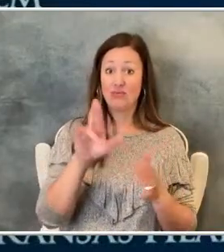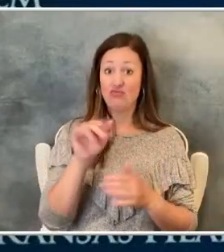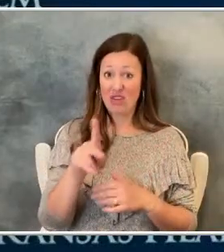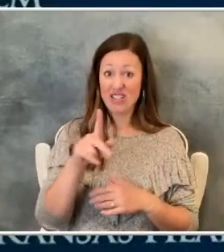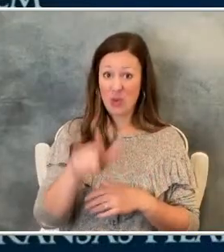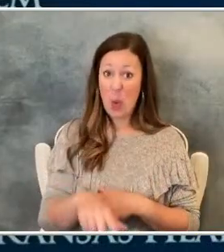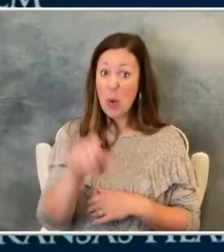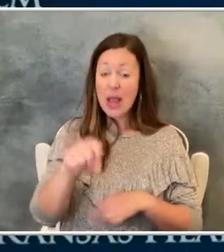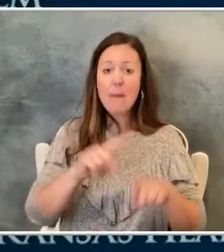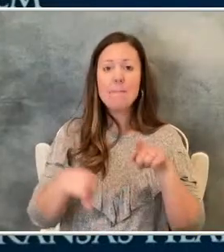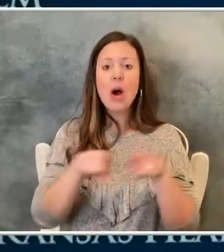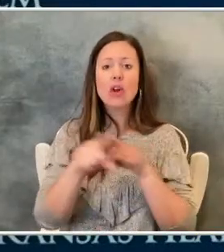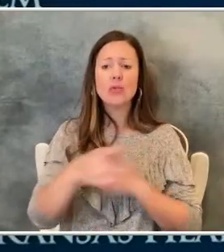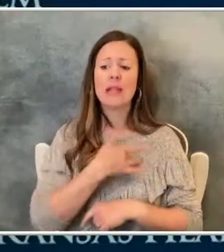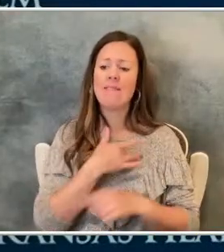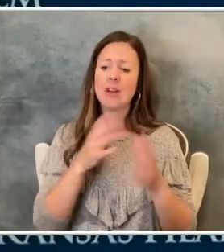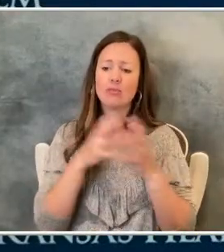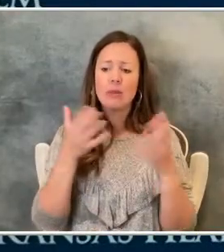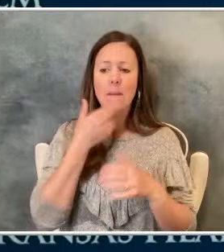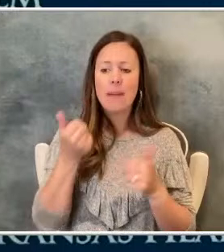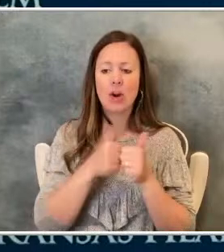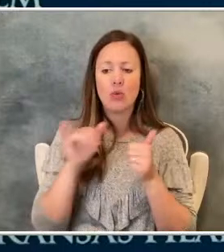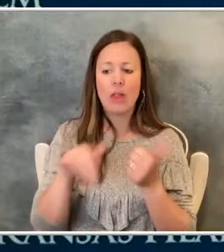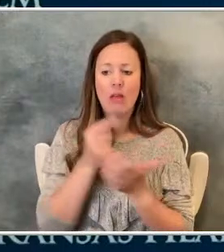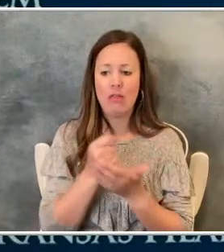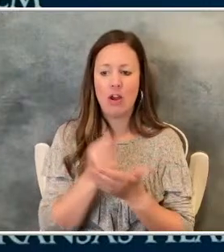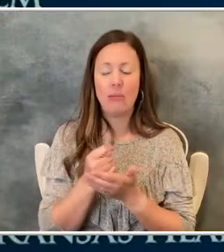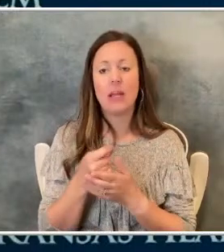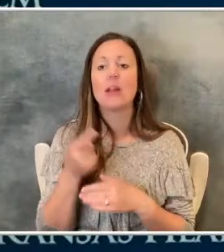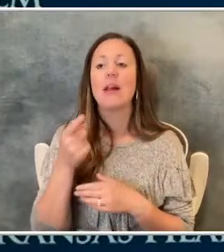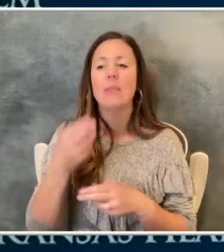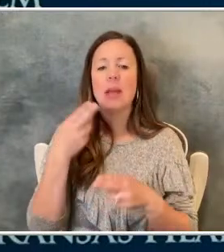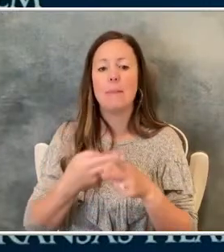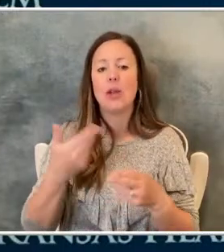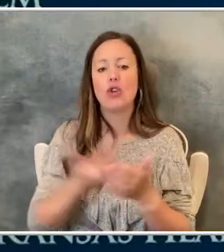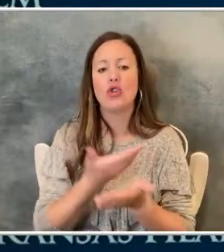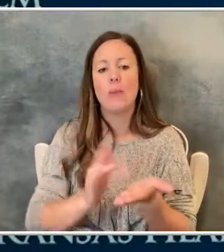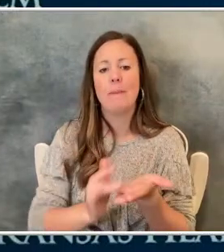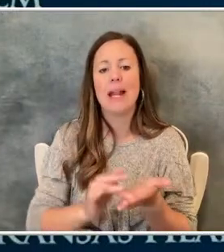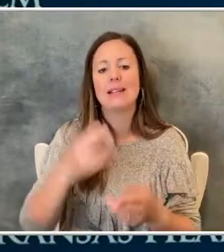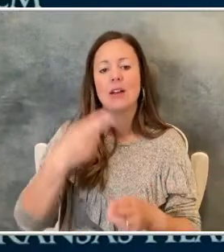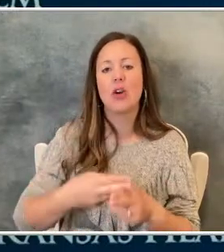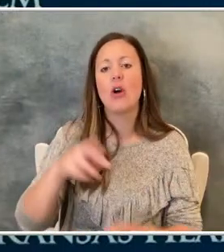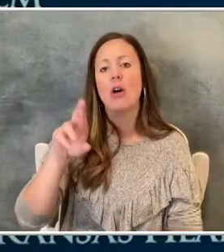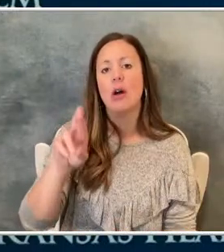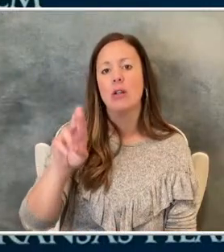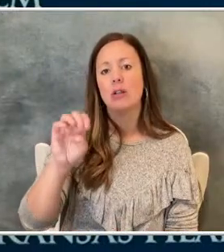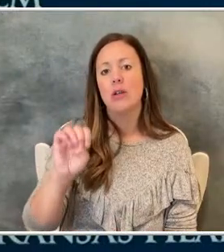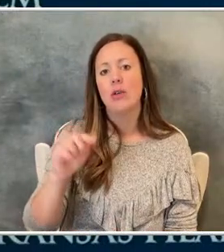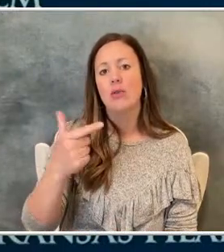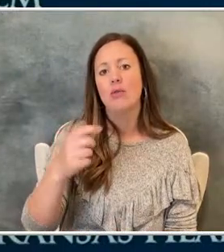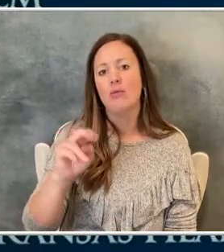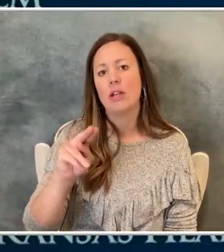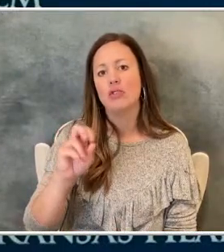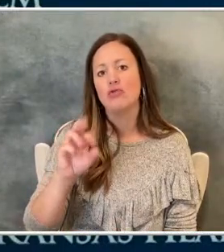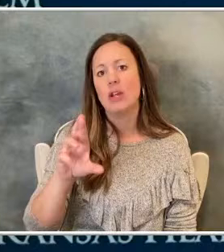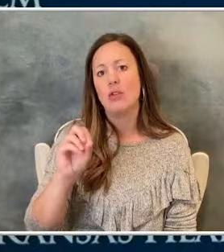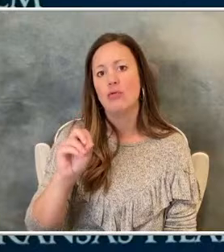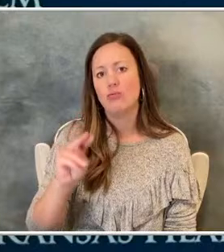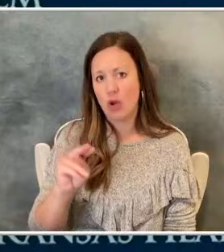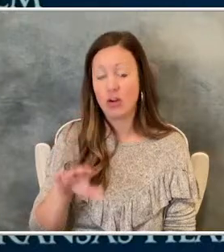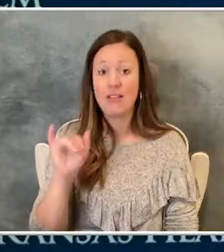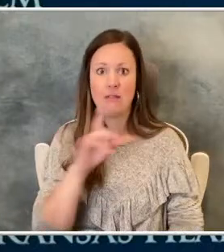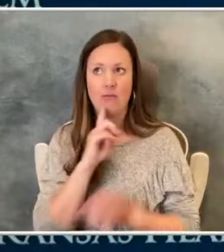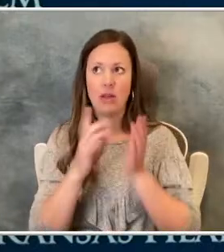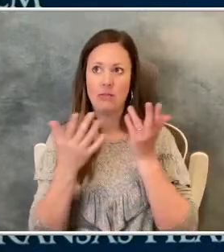by this therapy. But as I mentioned, there's a new drug out from a company called Regeneron that has been shown to be quite effective in patients